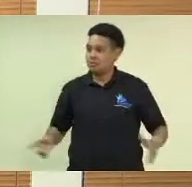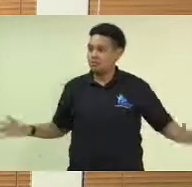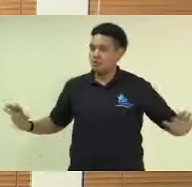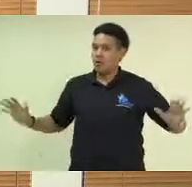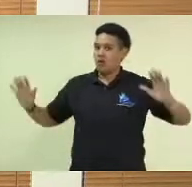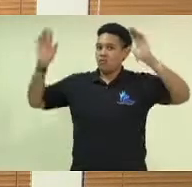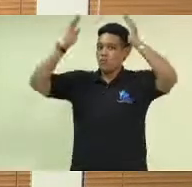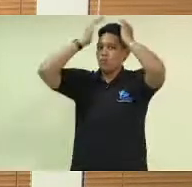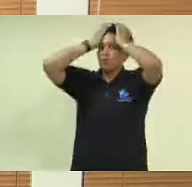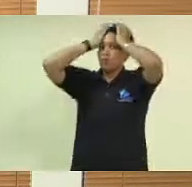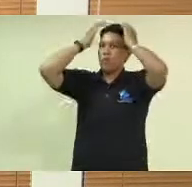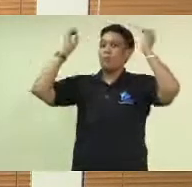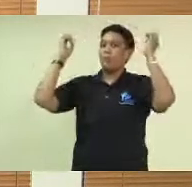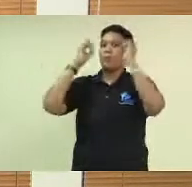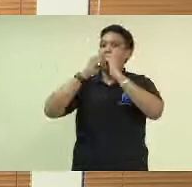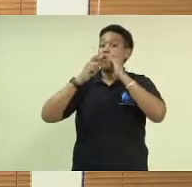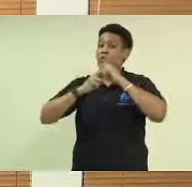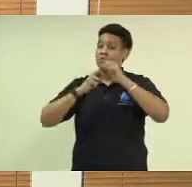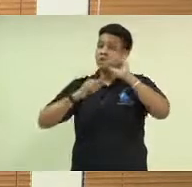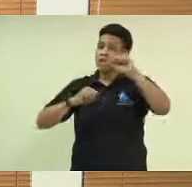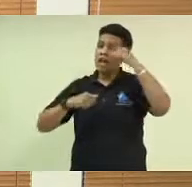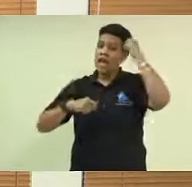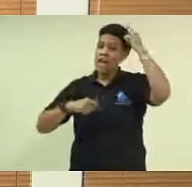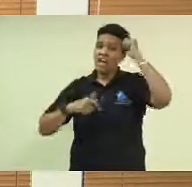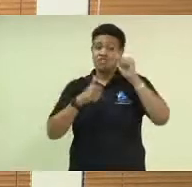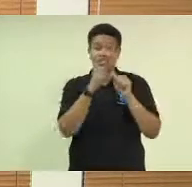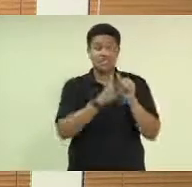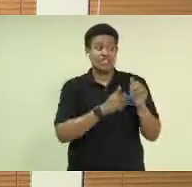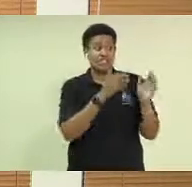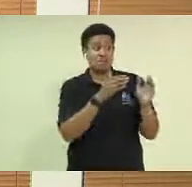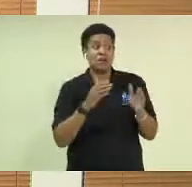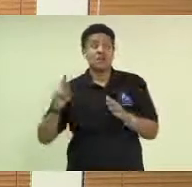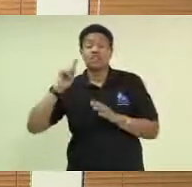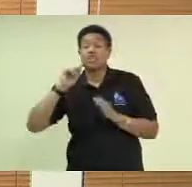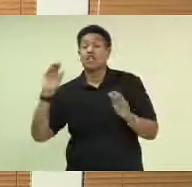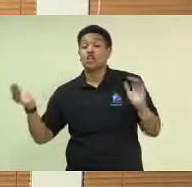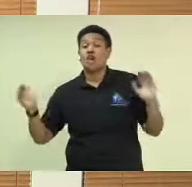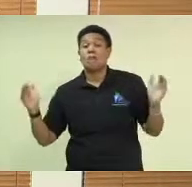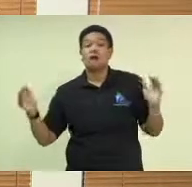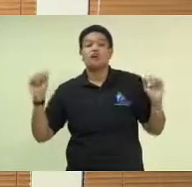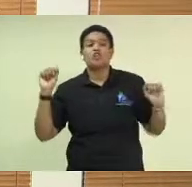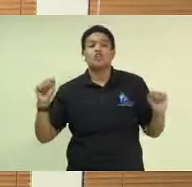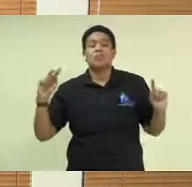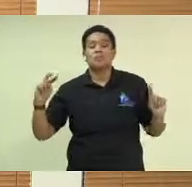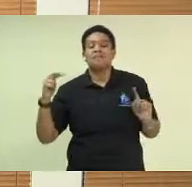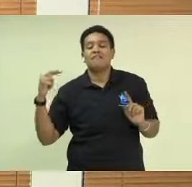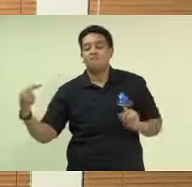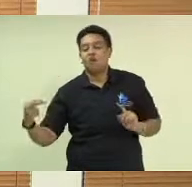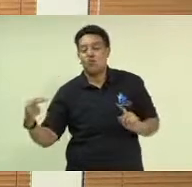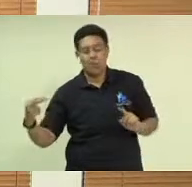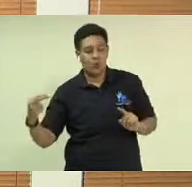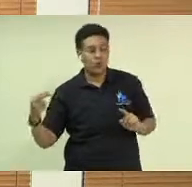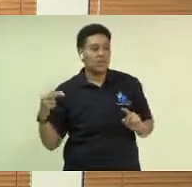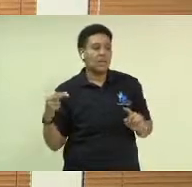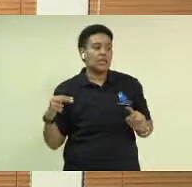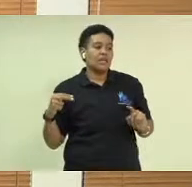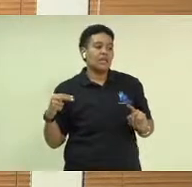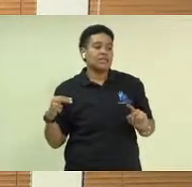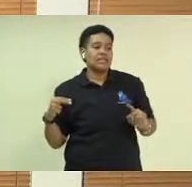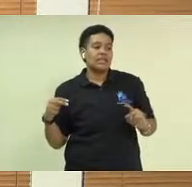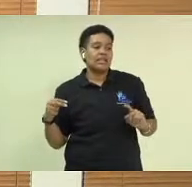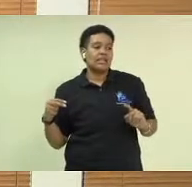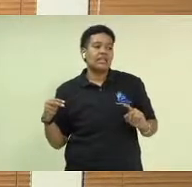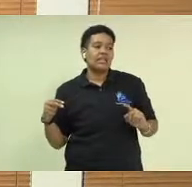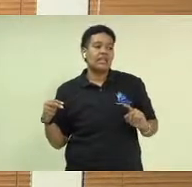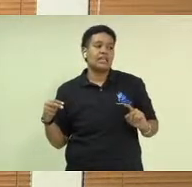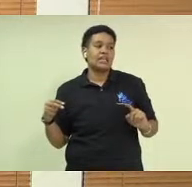more difficulty, even though I do agree that the per capita comparison could be viewed as